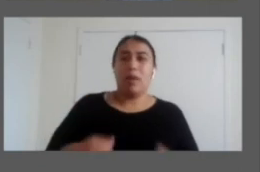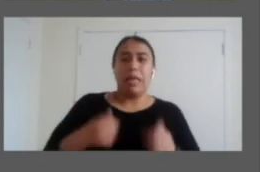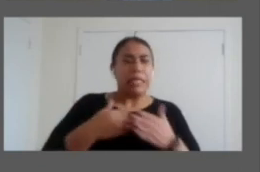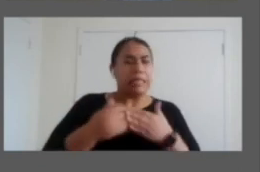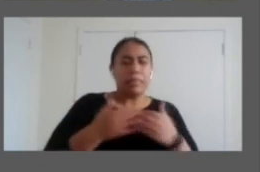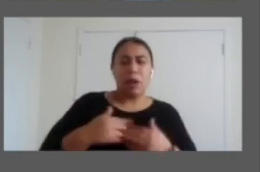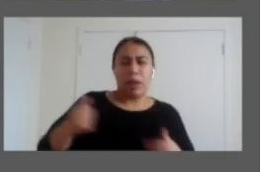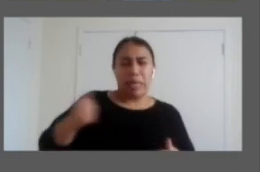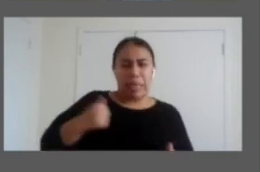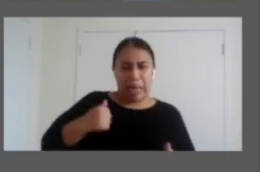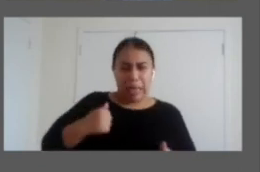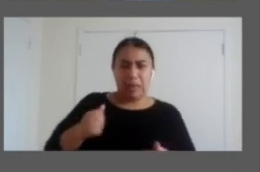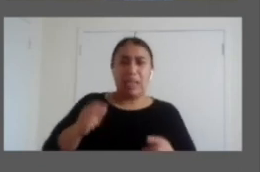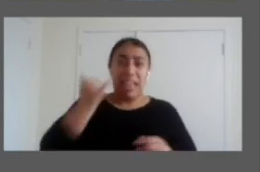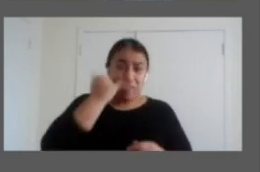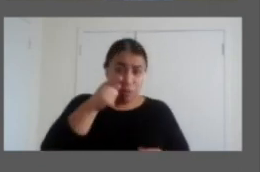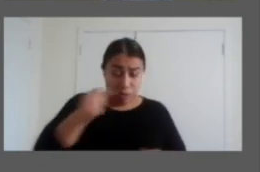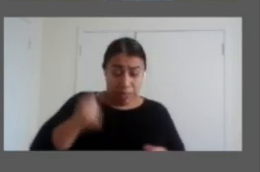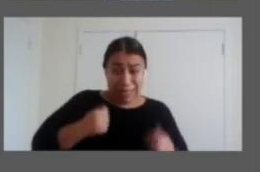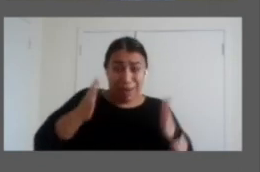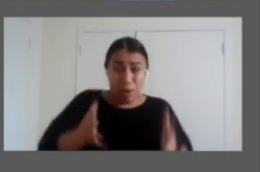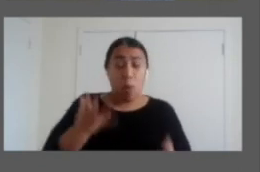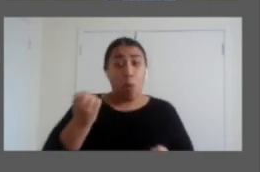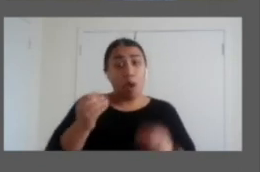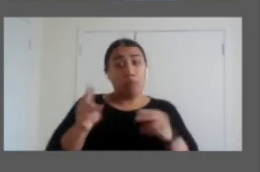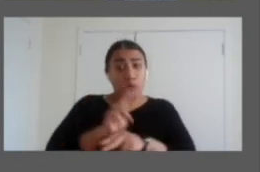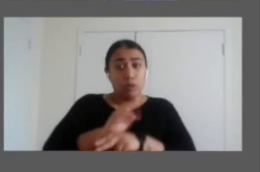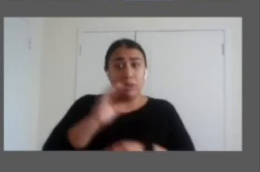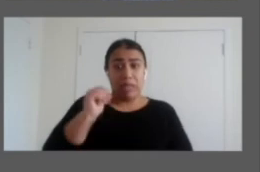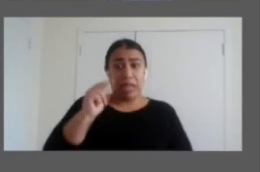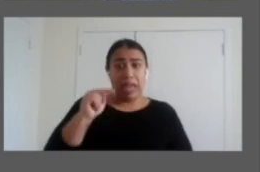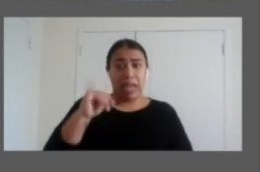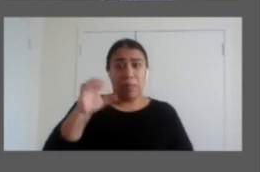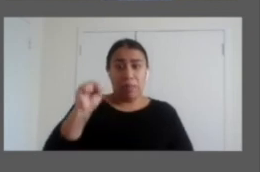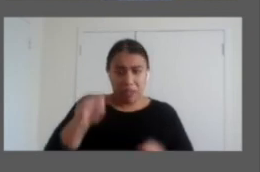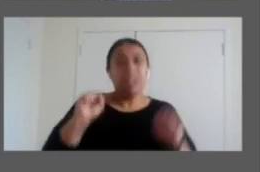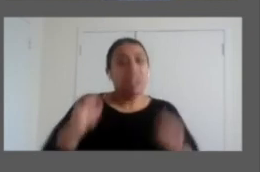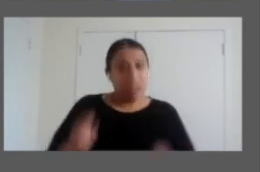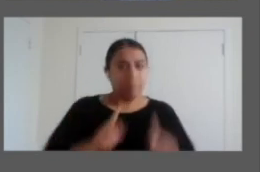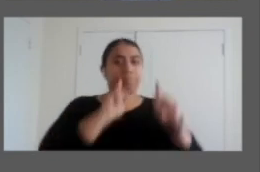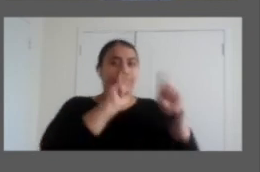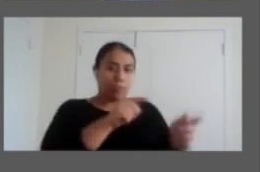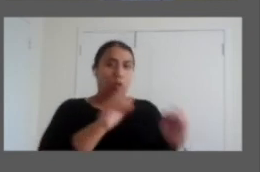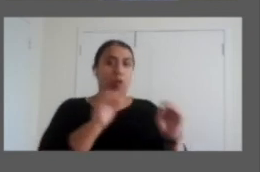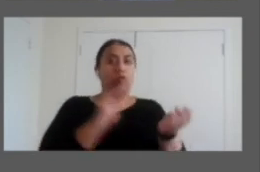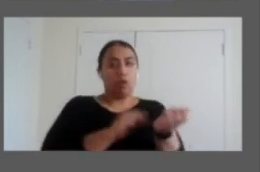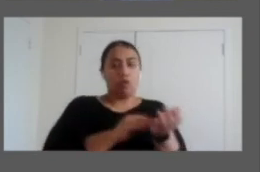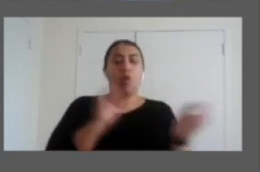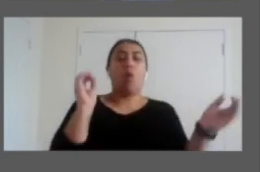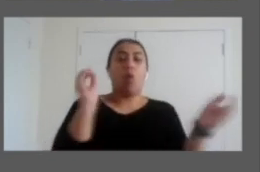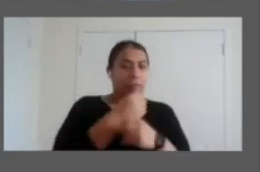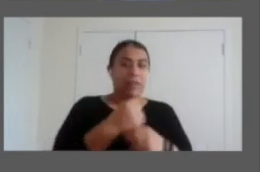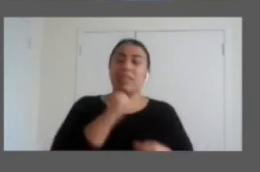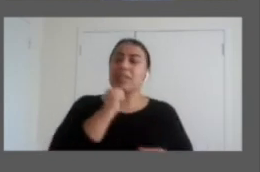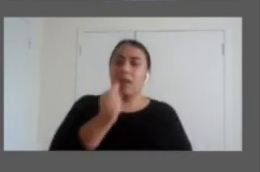150 grams or a 30-day supply. This does not include the 30 grams they are allowed to have of recreational